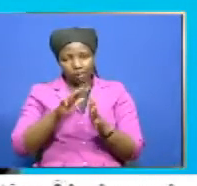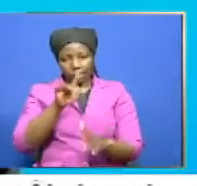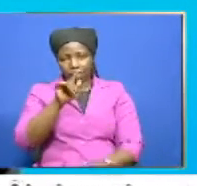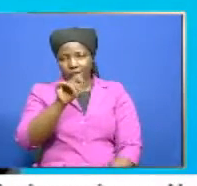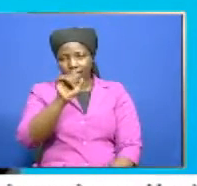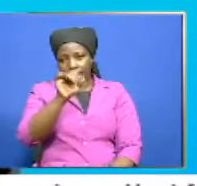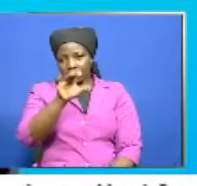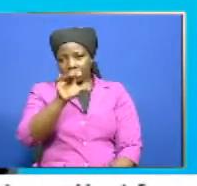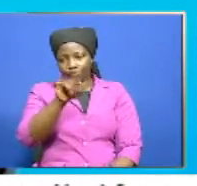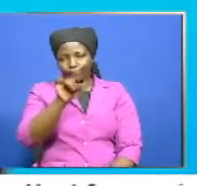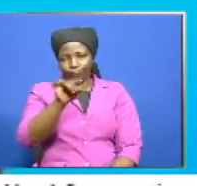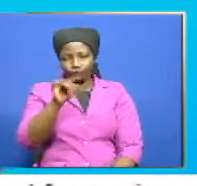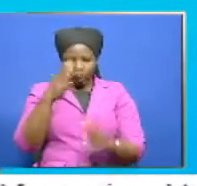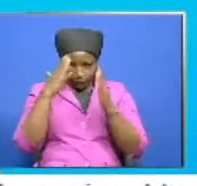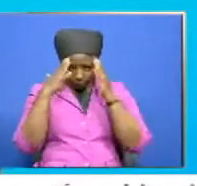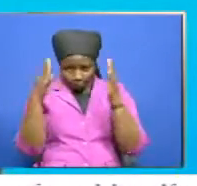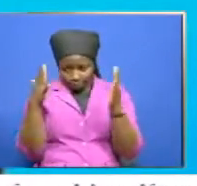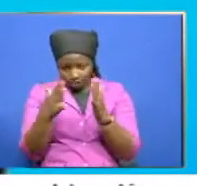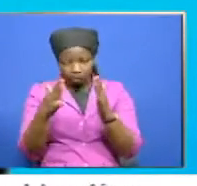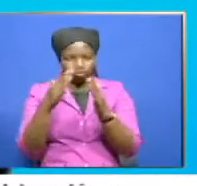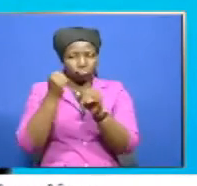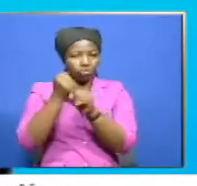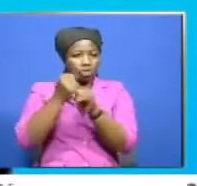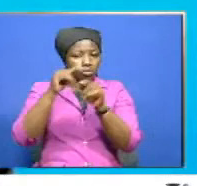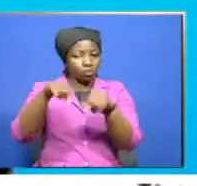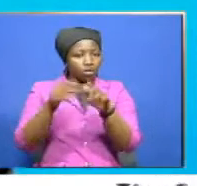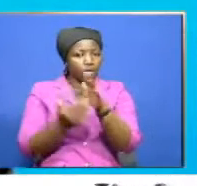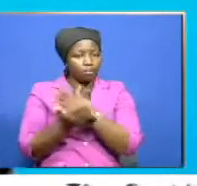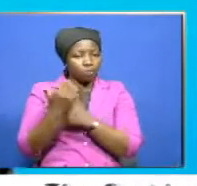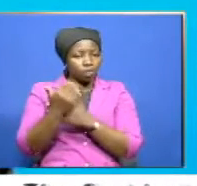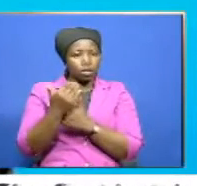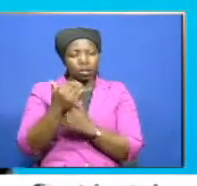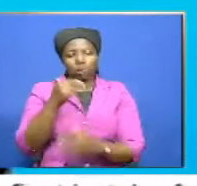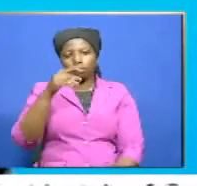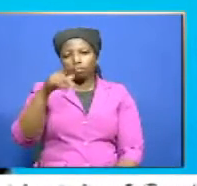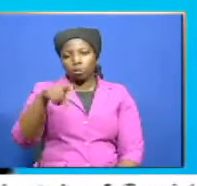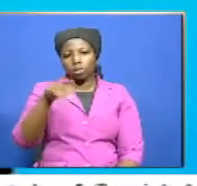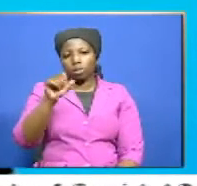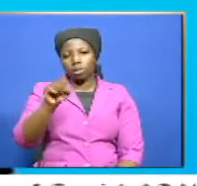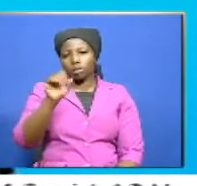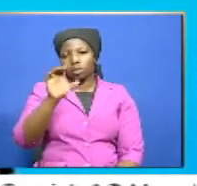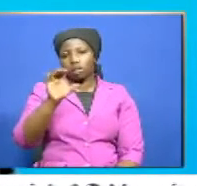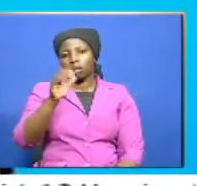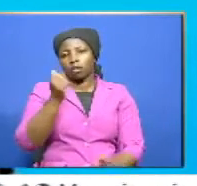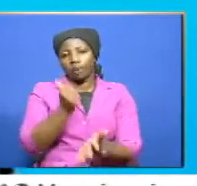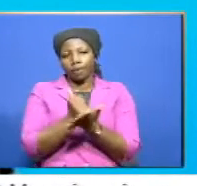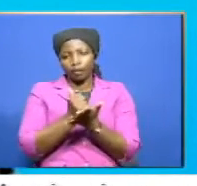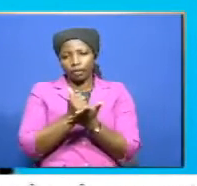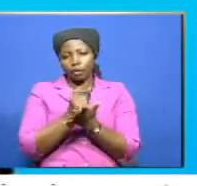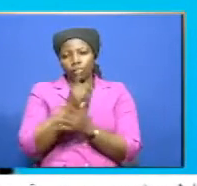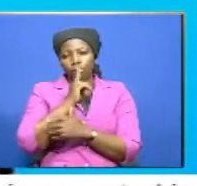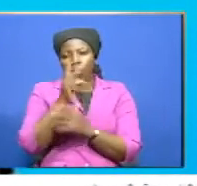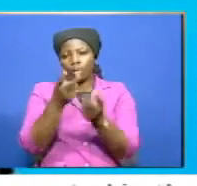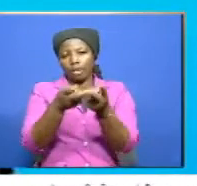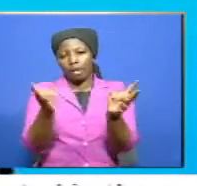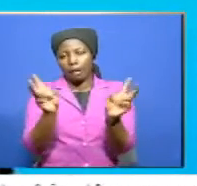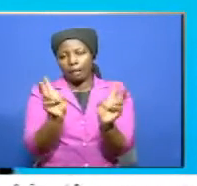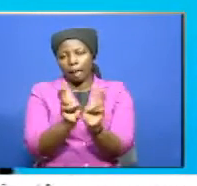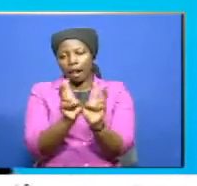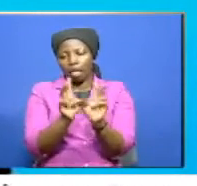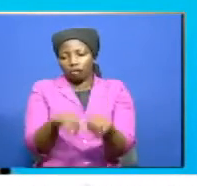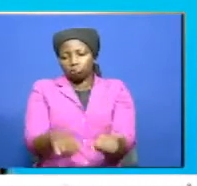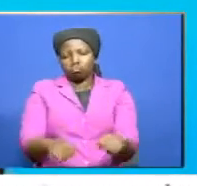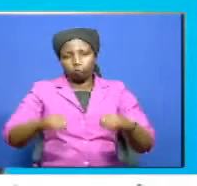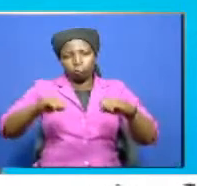to work this morning, and this is at the Public Service Commission offices. So the panel that is going to be chaired by